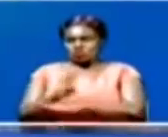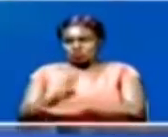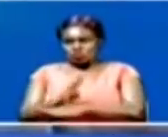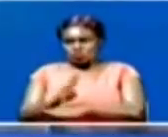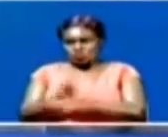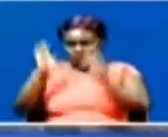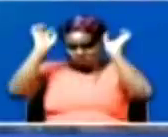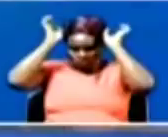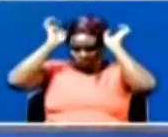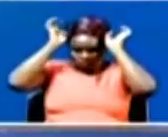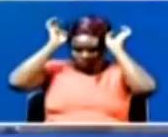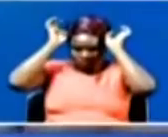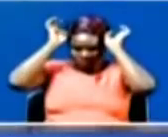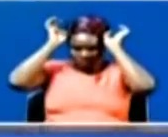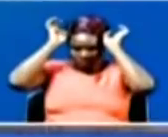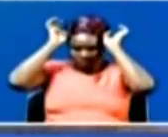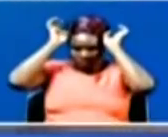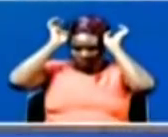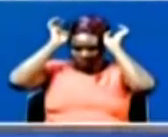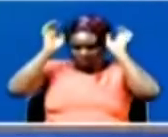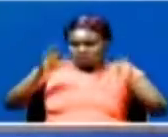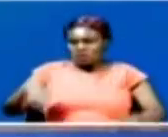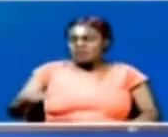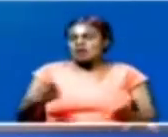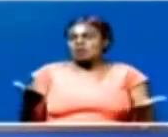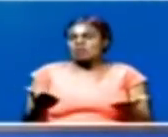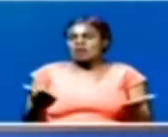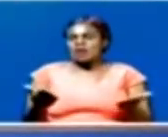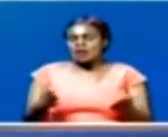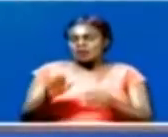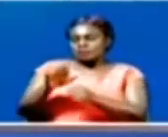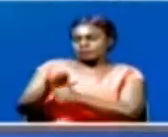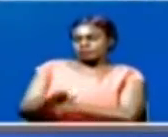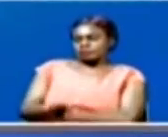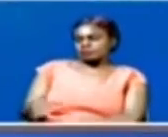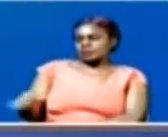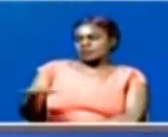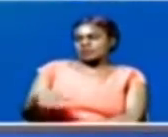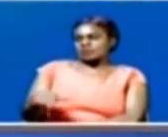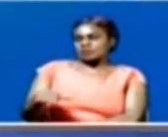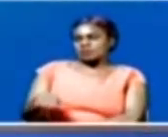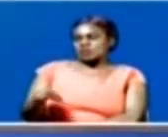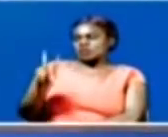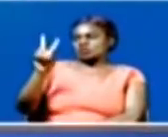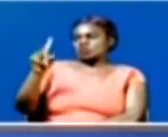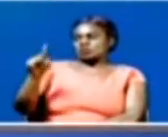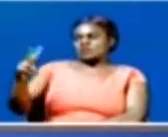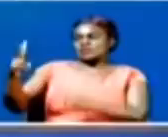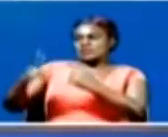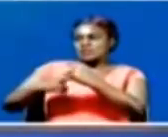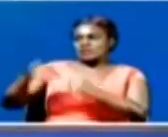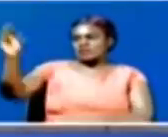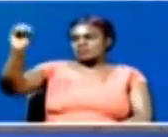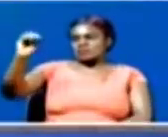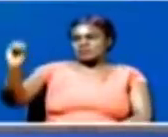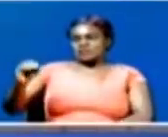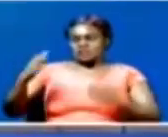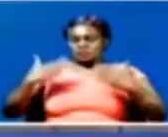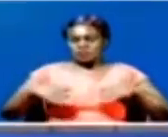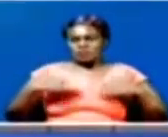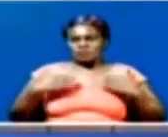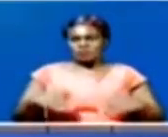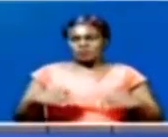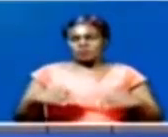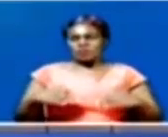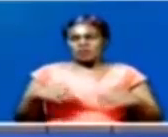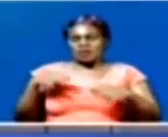Uganda, and Rwanda. The camp is located in a marginalized region where only 2.7% of the population